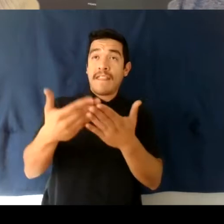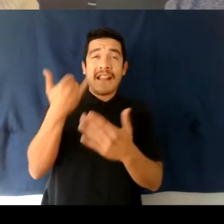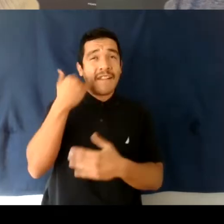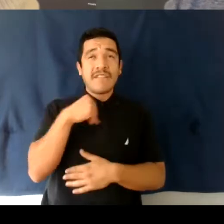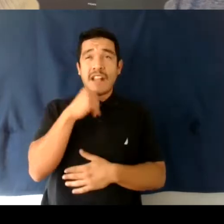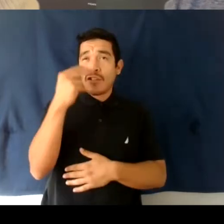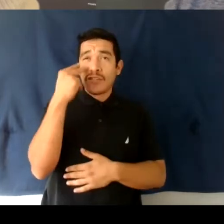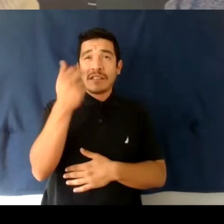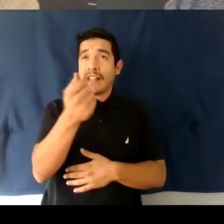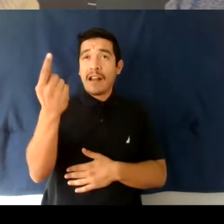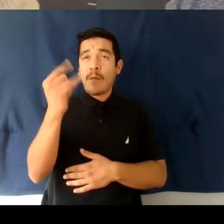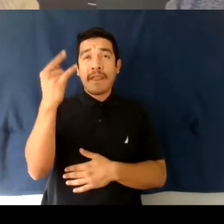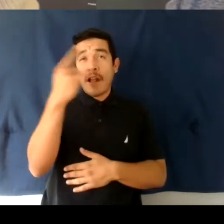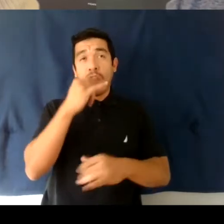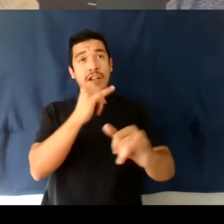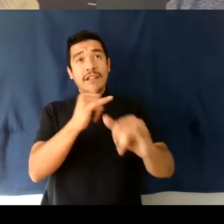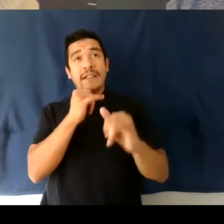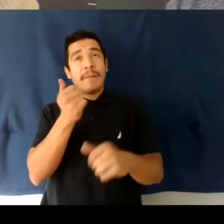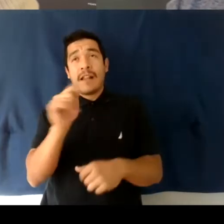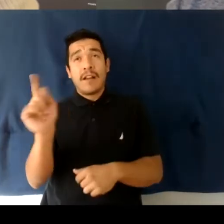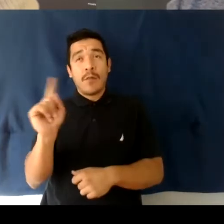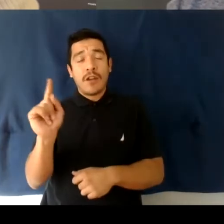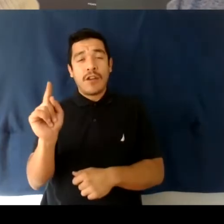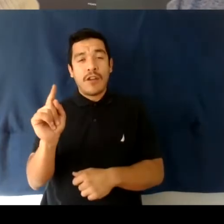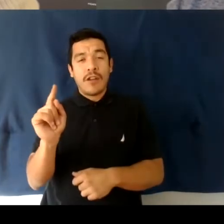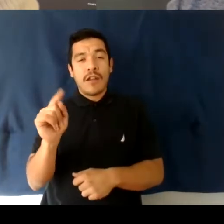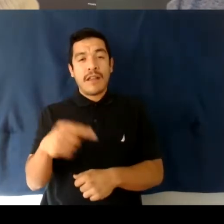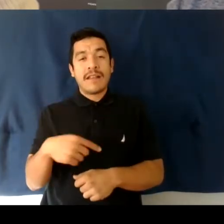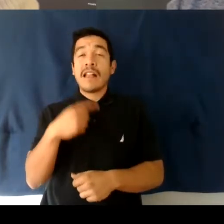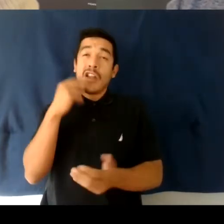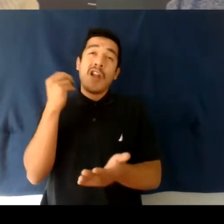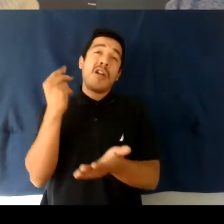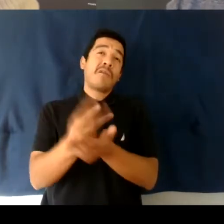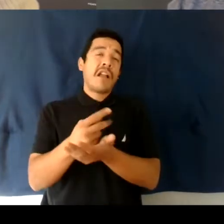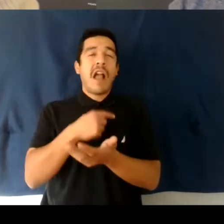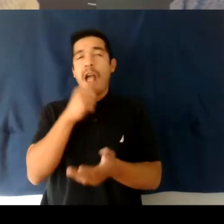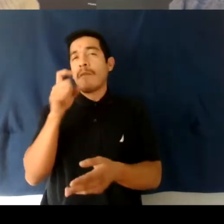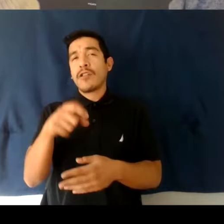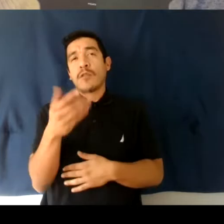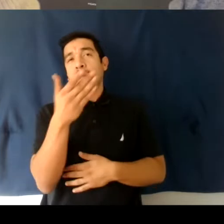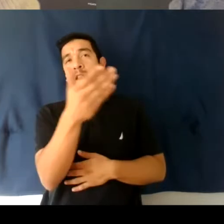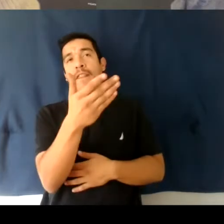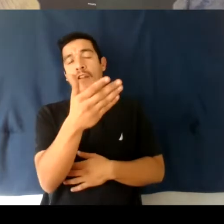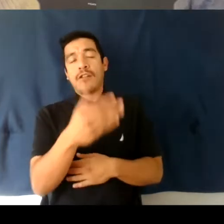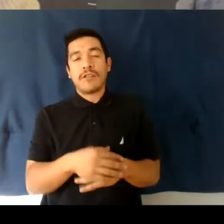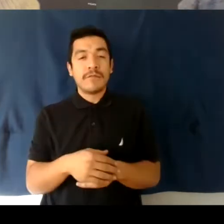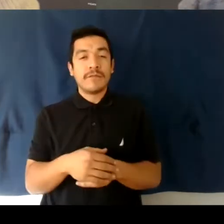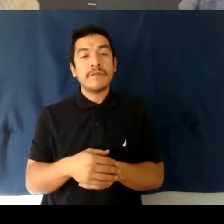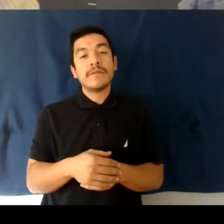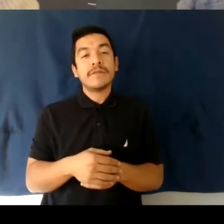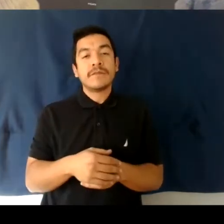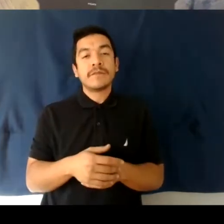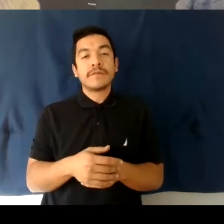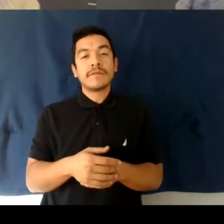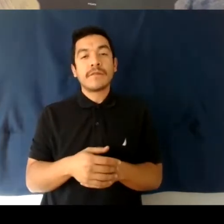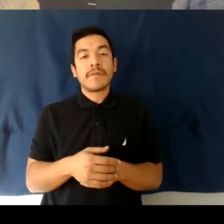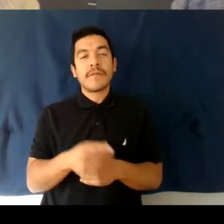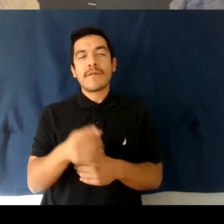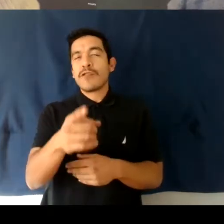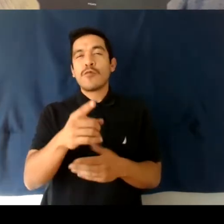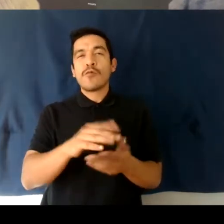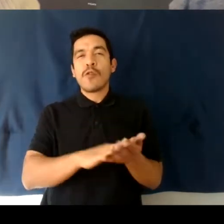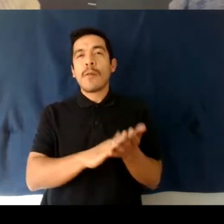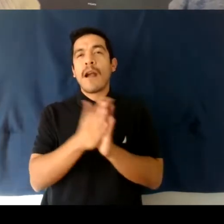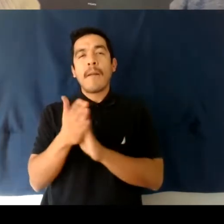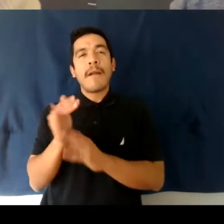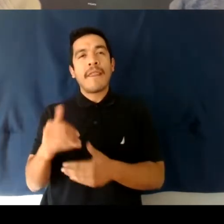anyone that looks like you anywhere. It's like, oh, okay, I'm not supposed to be in these places. And Yep. so you just sort of like internalize that.